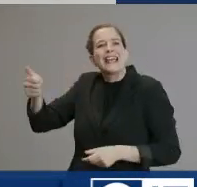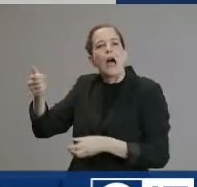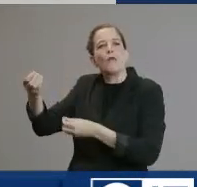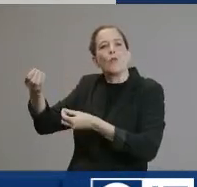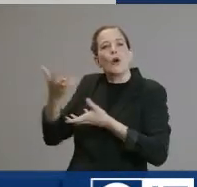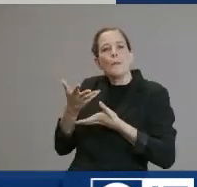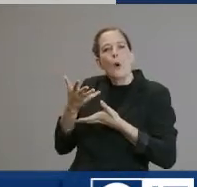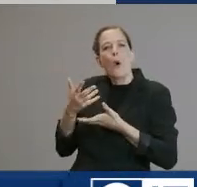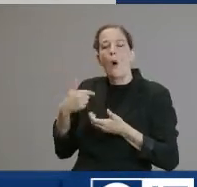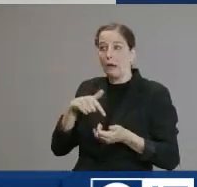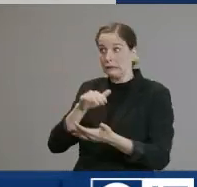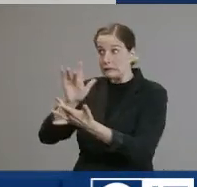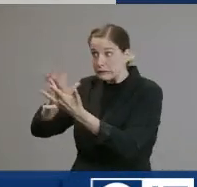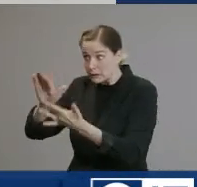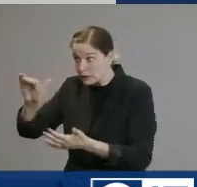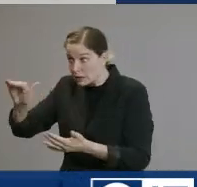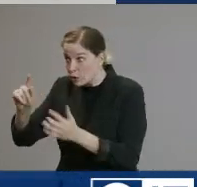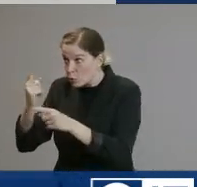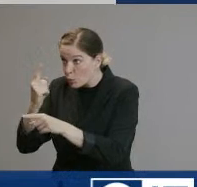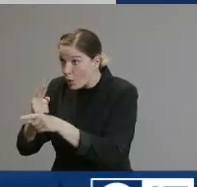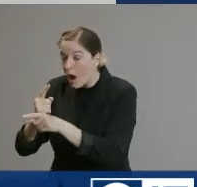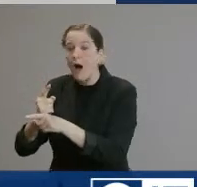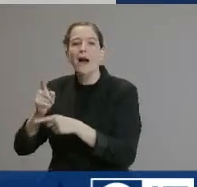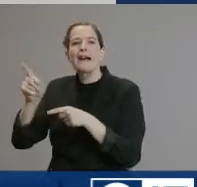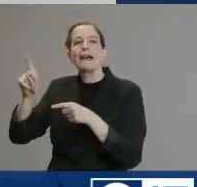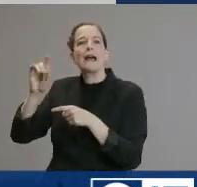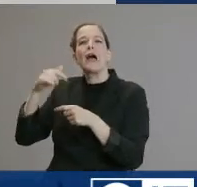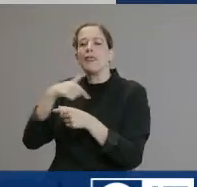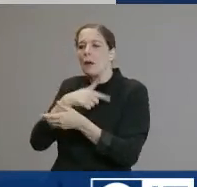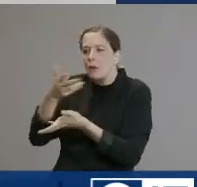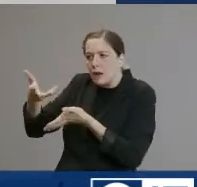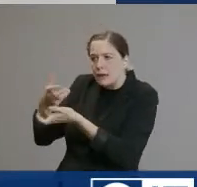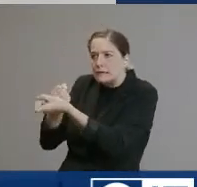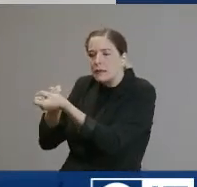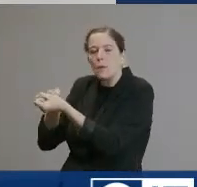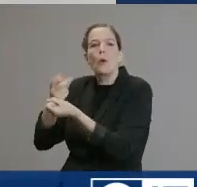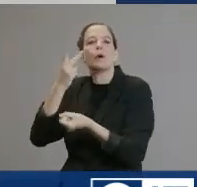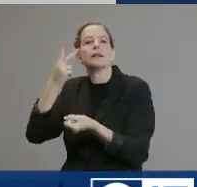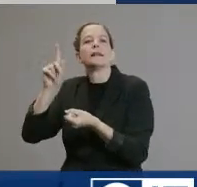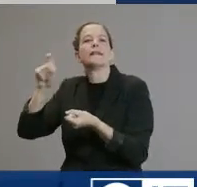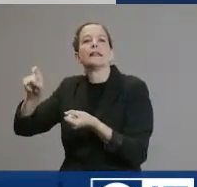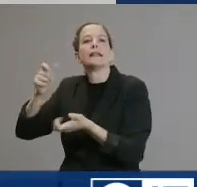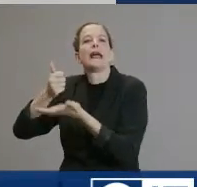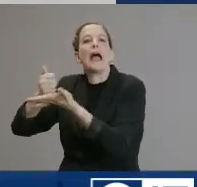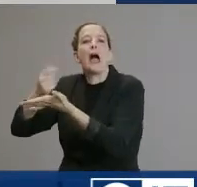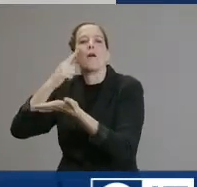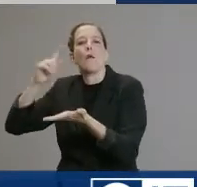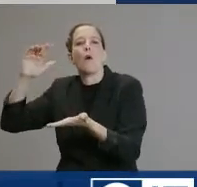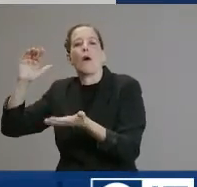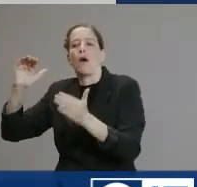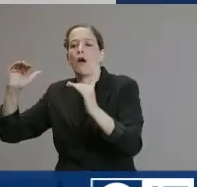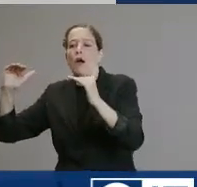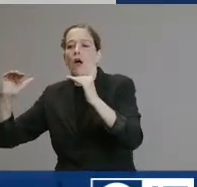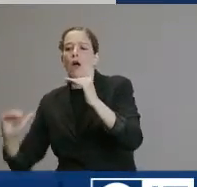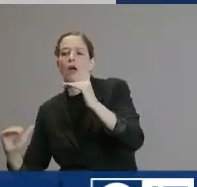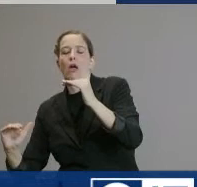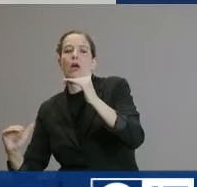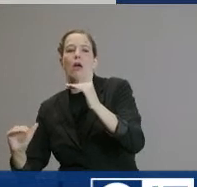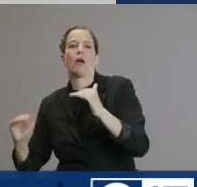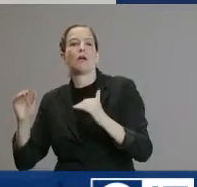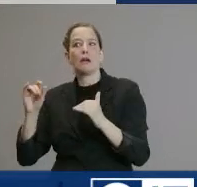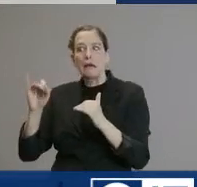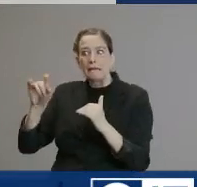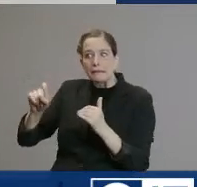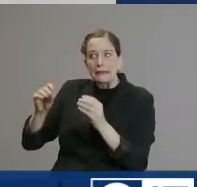down into capacity and what type of resources they have available. Since national media and national experts have